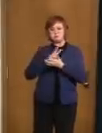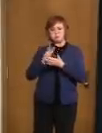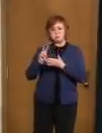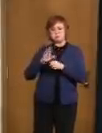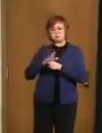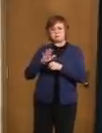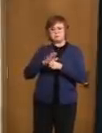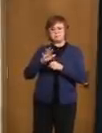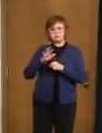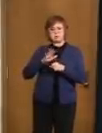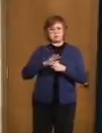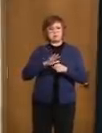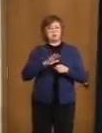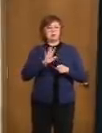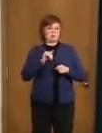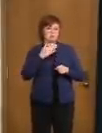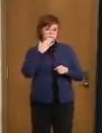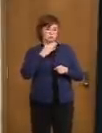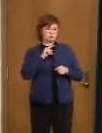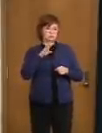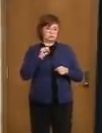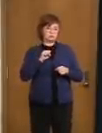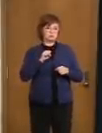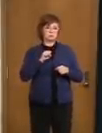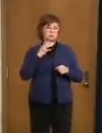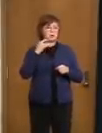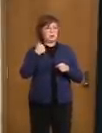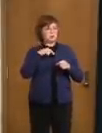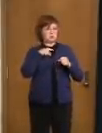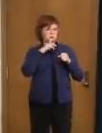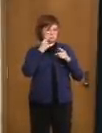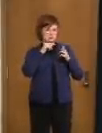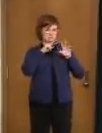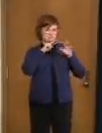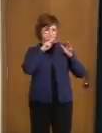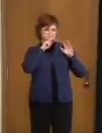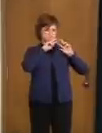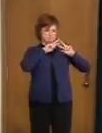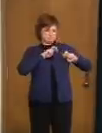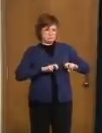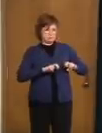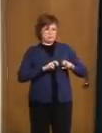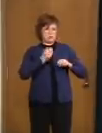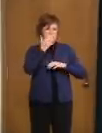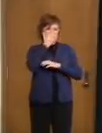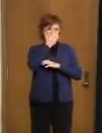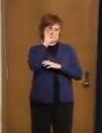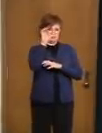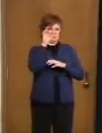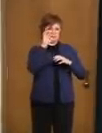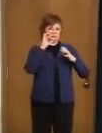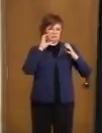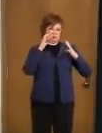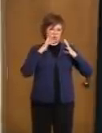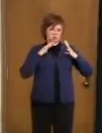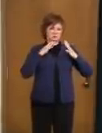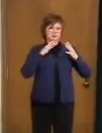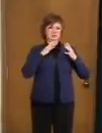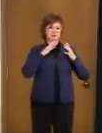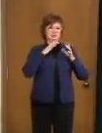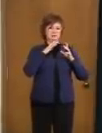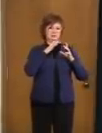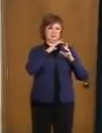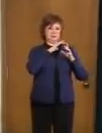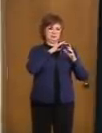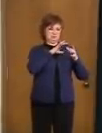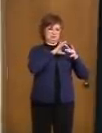impact these restrictions will have in that post-holiday environment. It's our hope that they will start to bend that trajectory down and